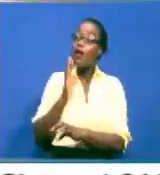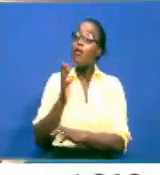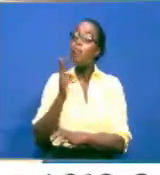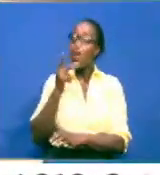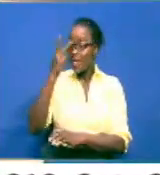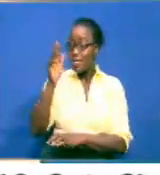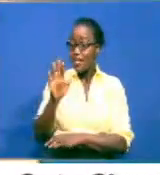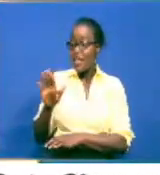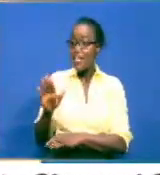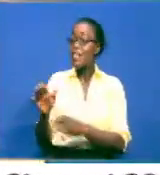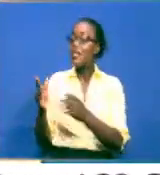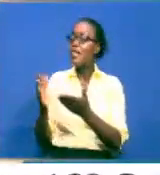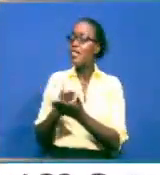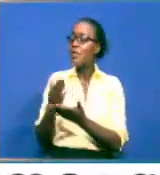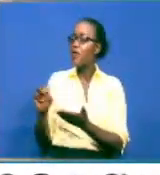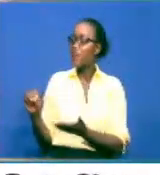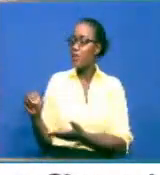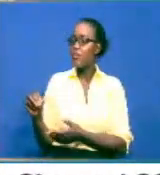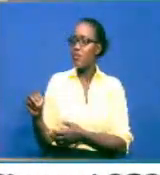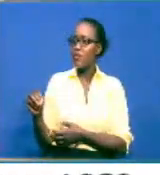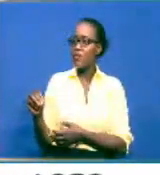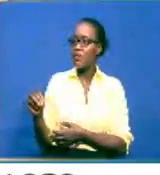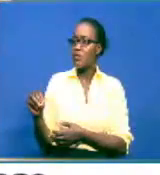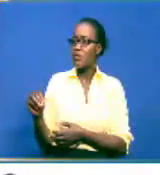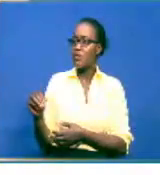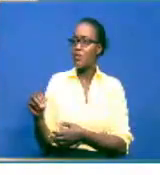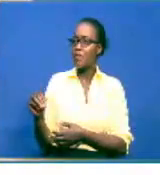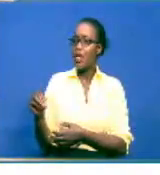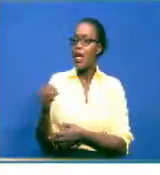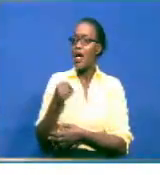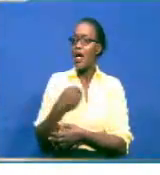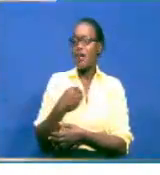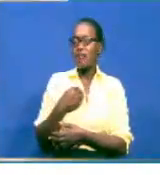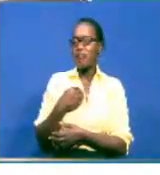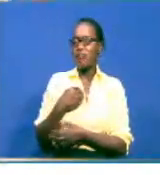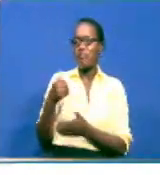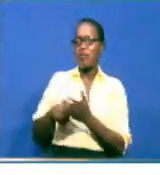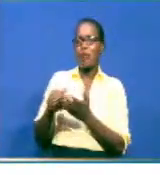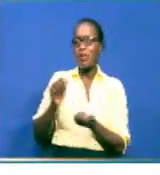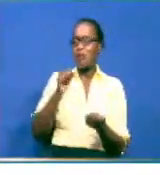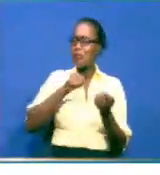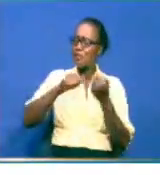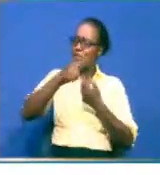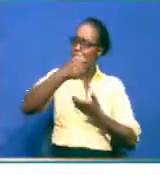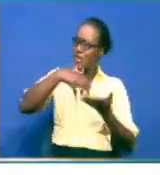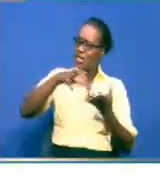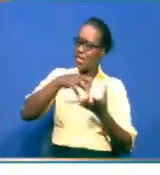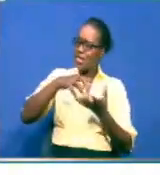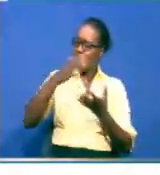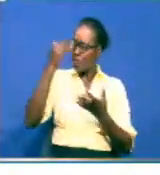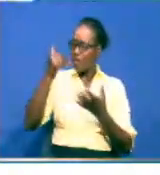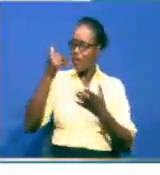even right now, some of them you'll find that they end up having meltdowns because of the environment, because there's the lockdown,